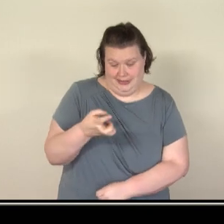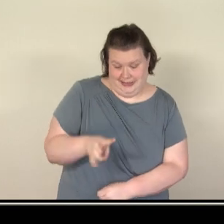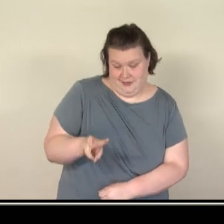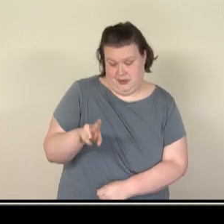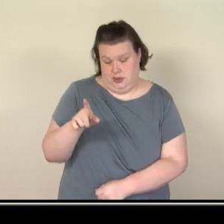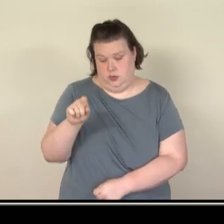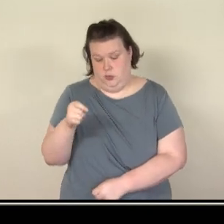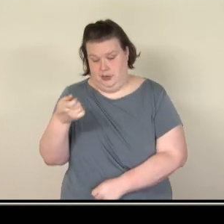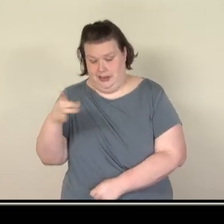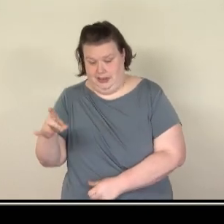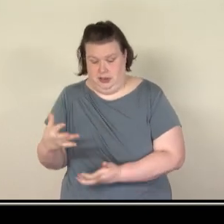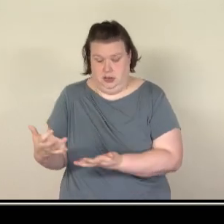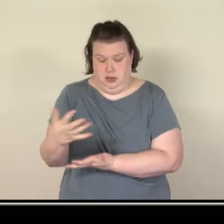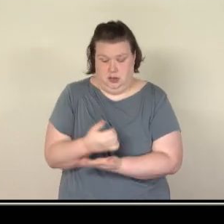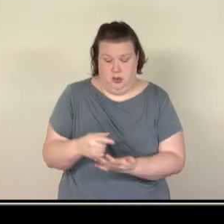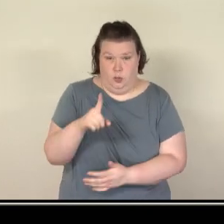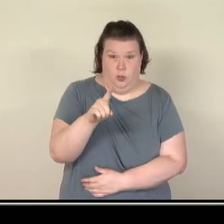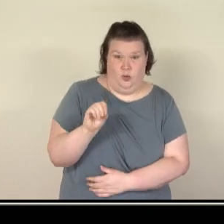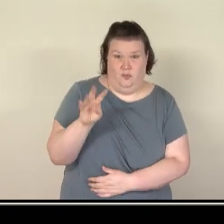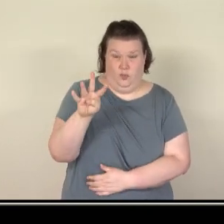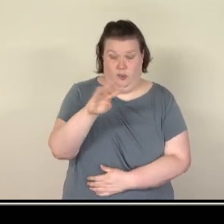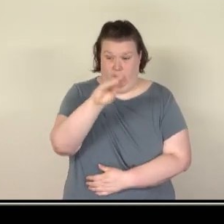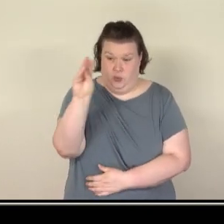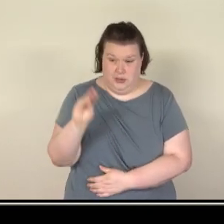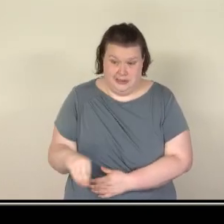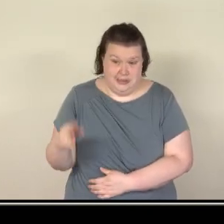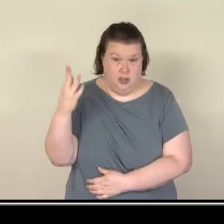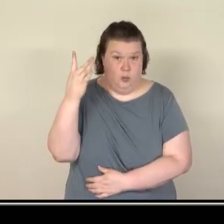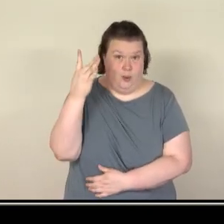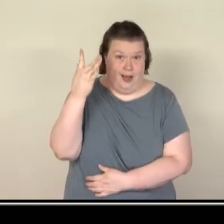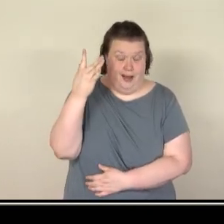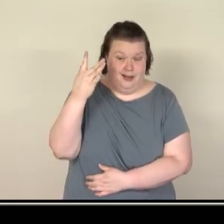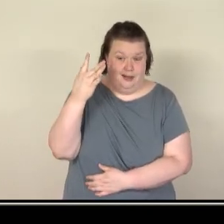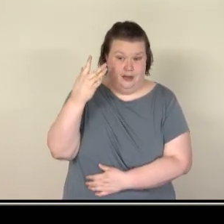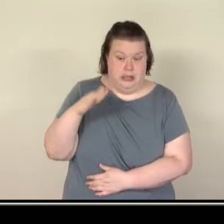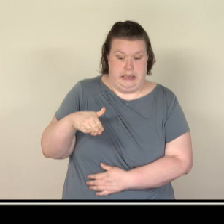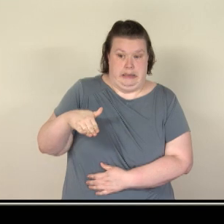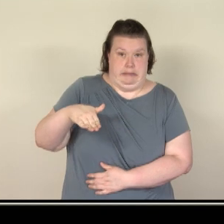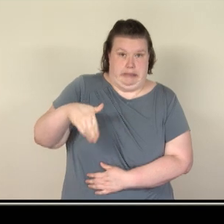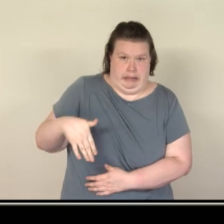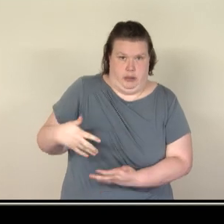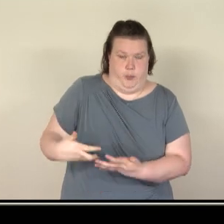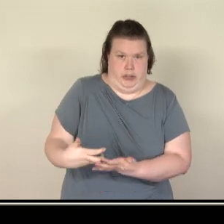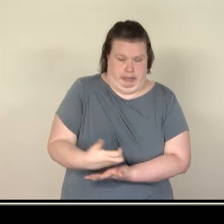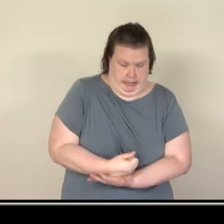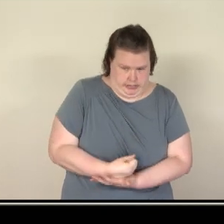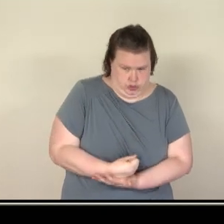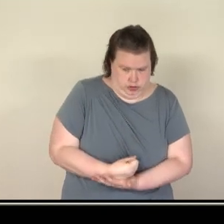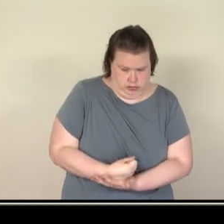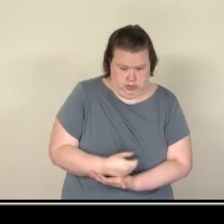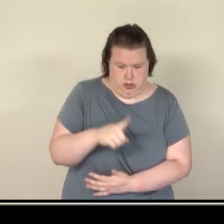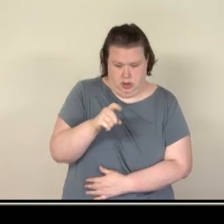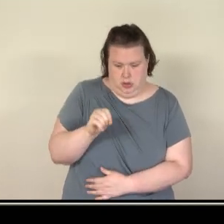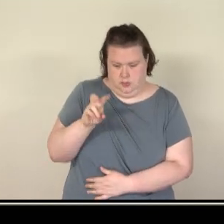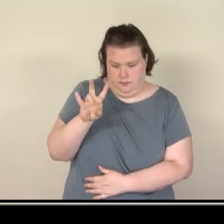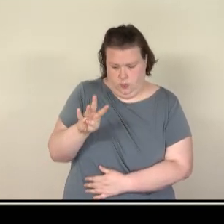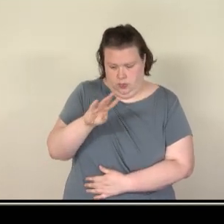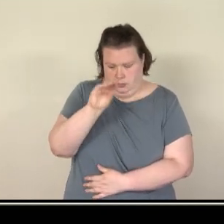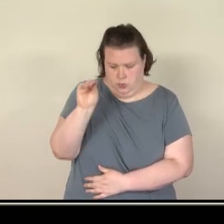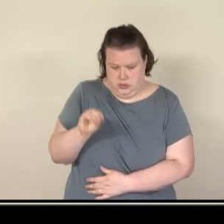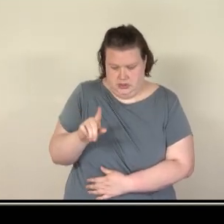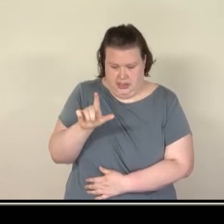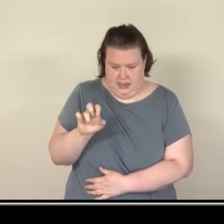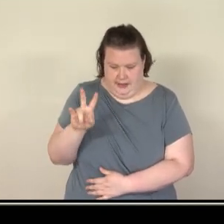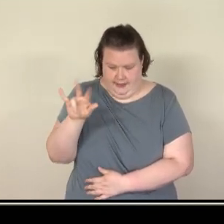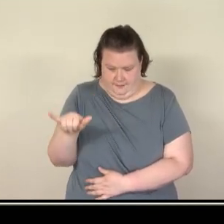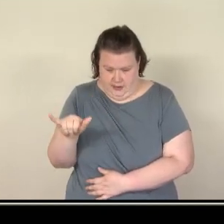2017-18. We collected 104% because of delinquent collections, 104% of our levy. This past year, it